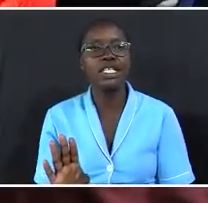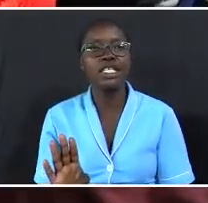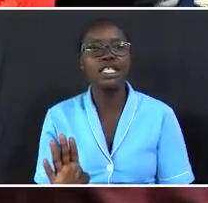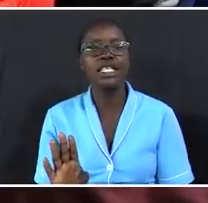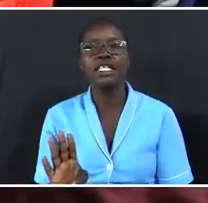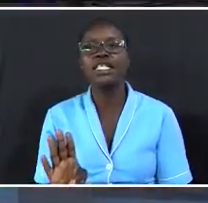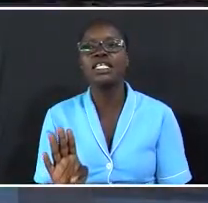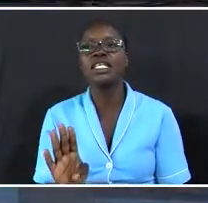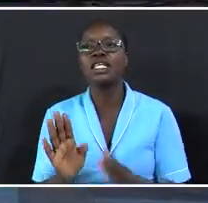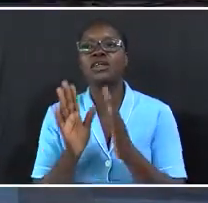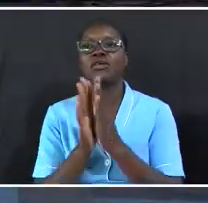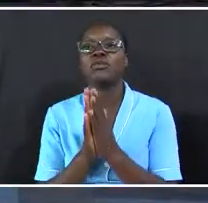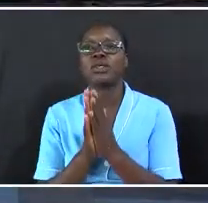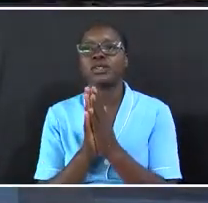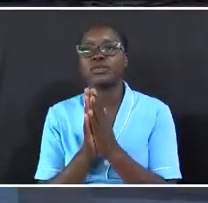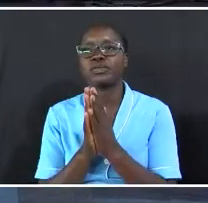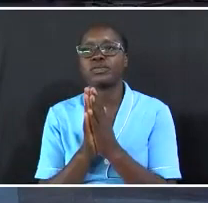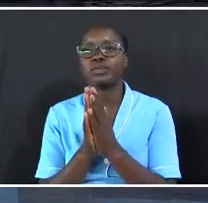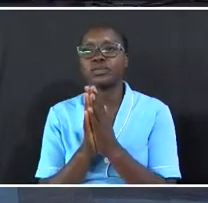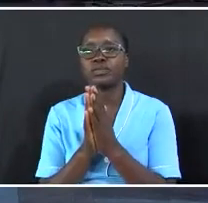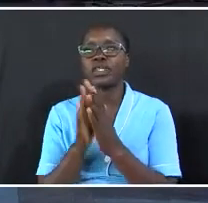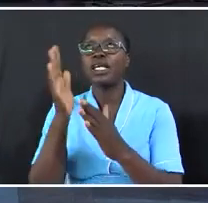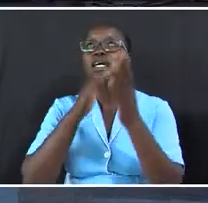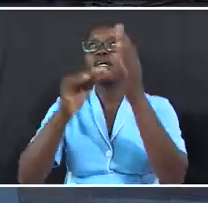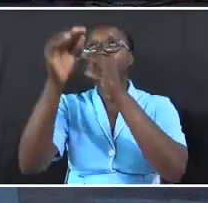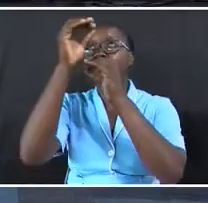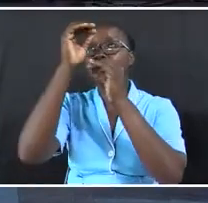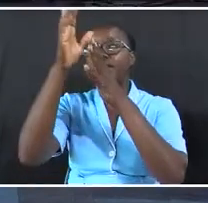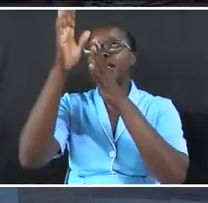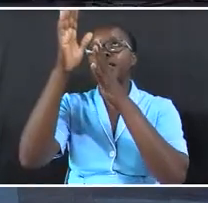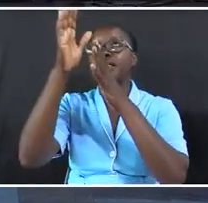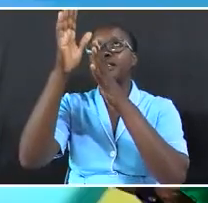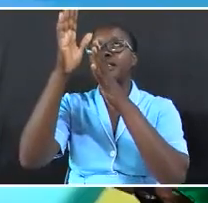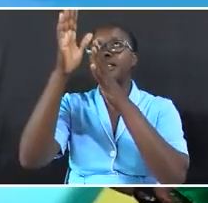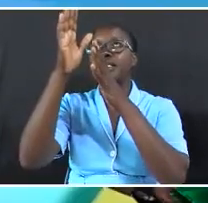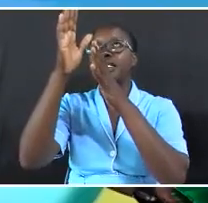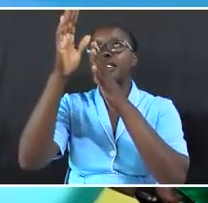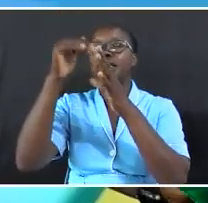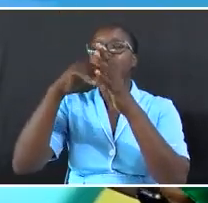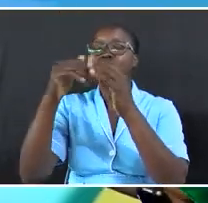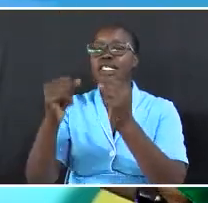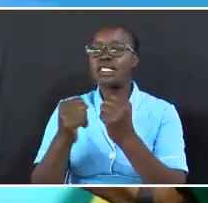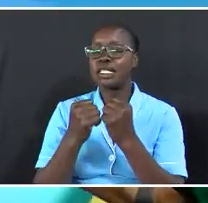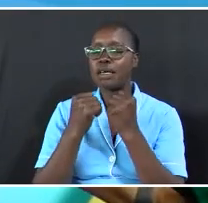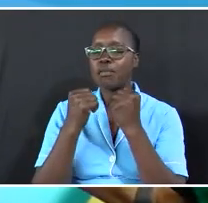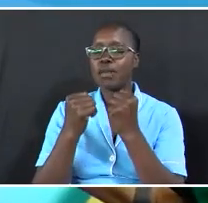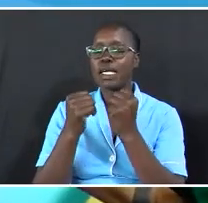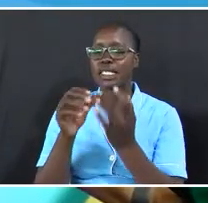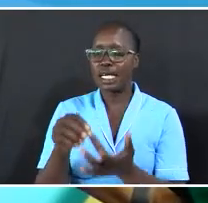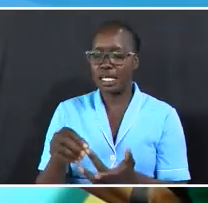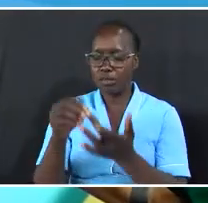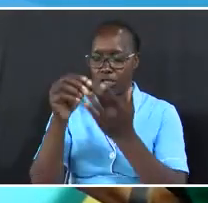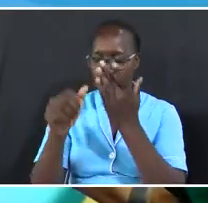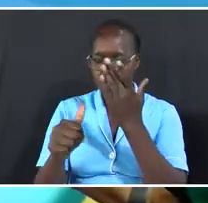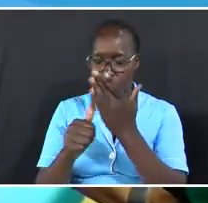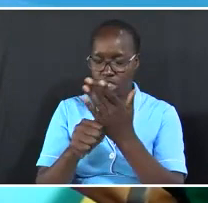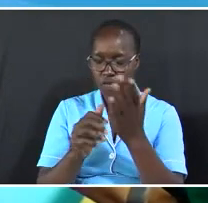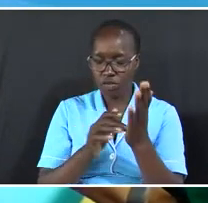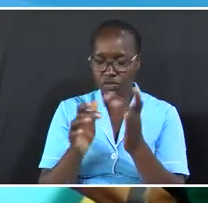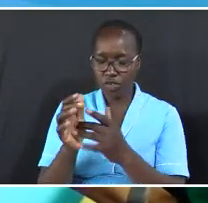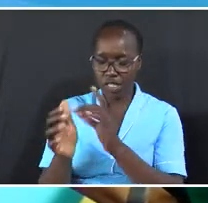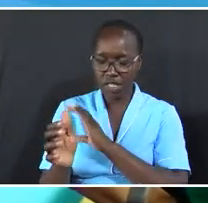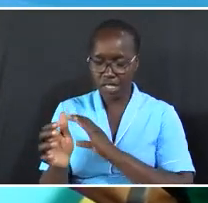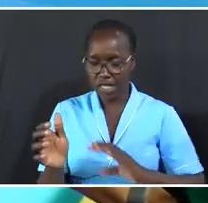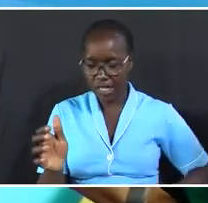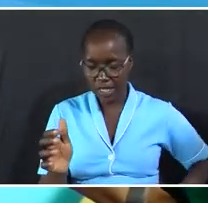To pray, let us pray. Heavenly Father, in the mighty and precious name of Jesus